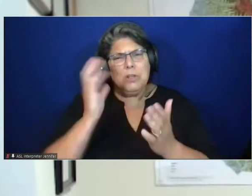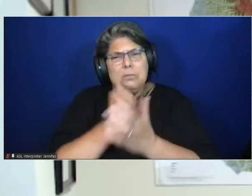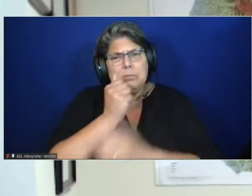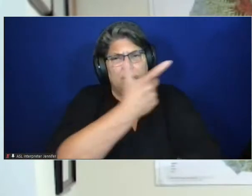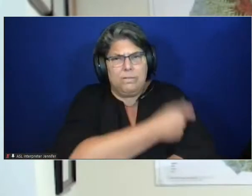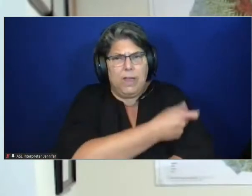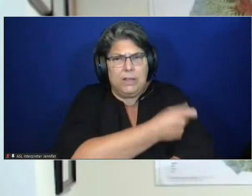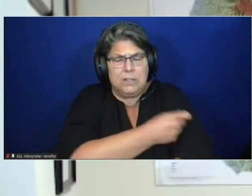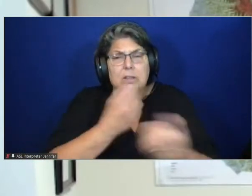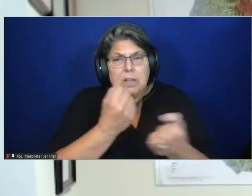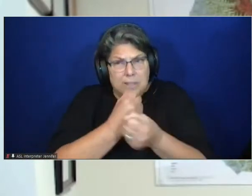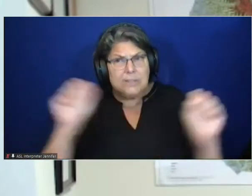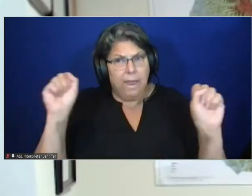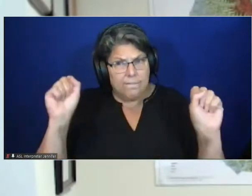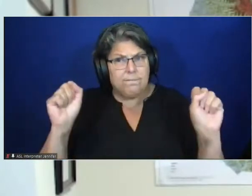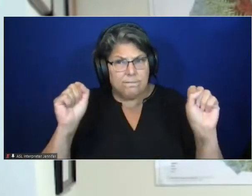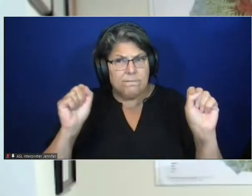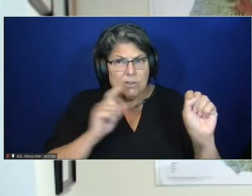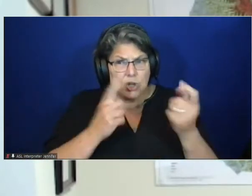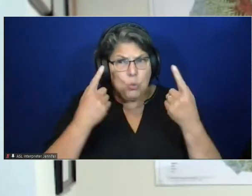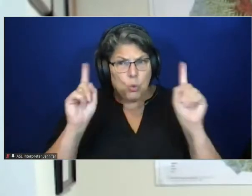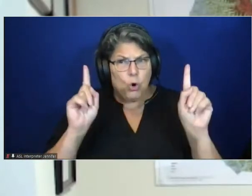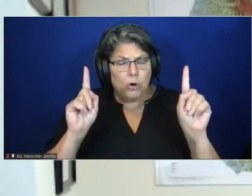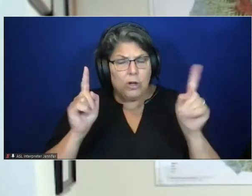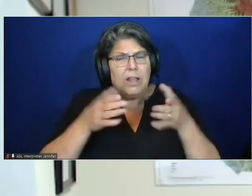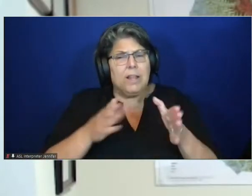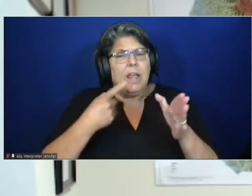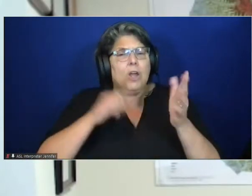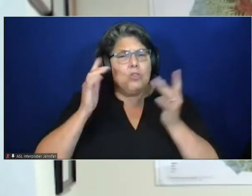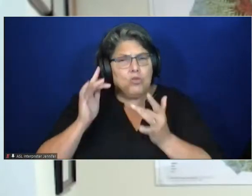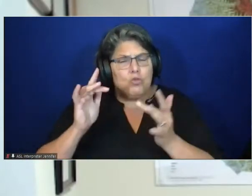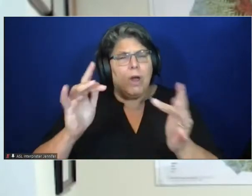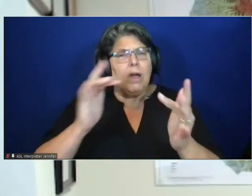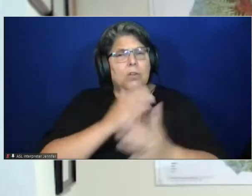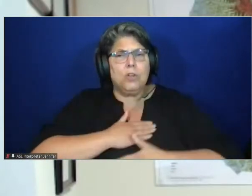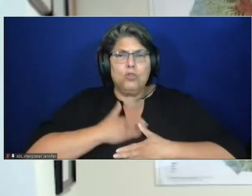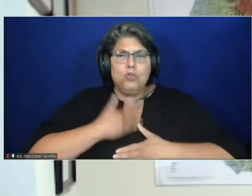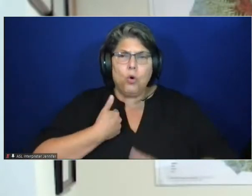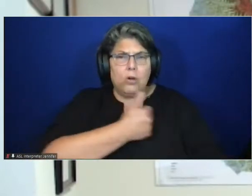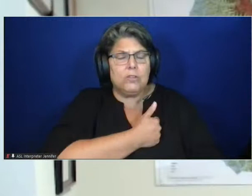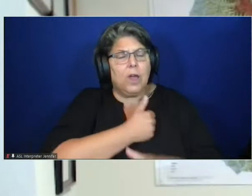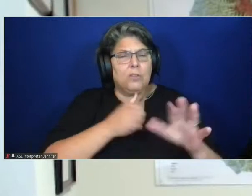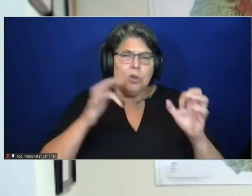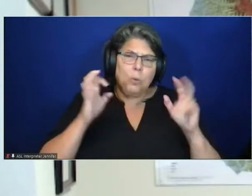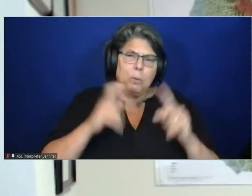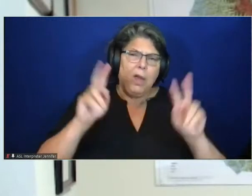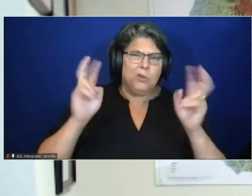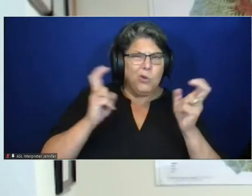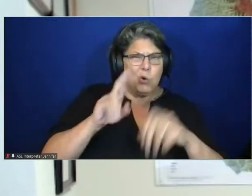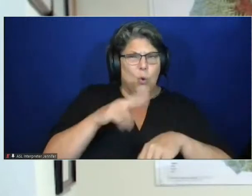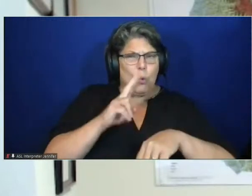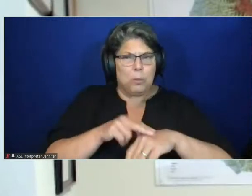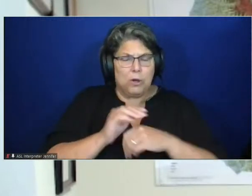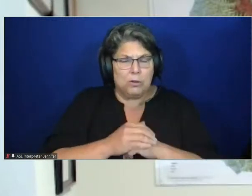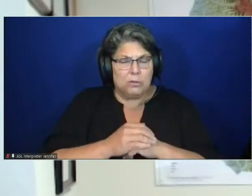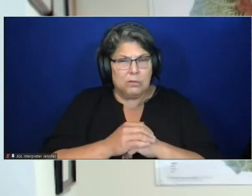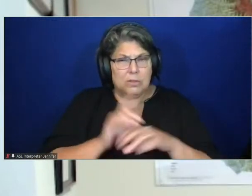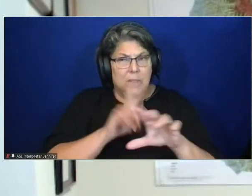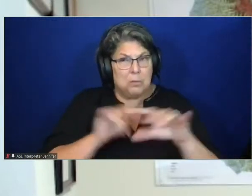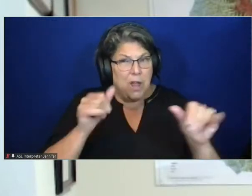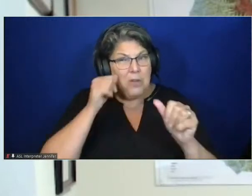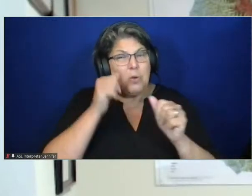effective. They will let us travel, enjoy ourselves, and get back to normal. In the meantime, remember the